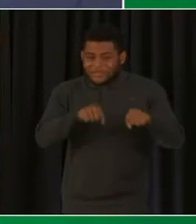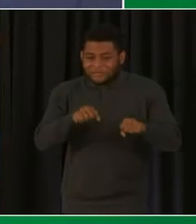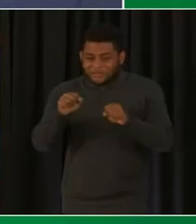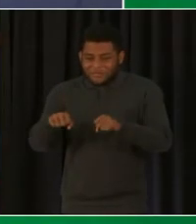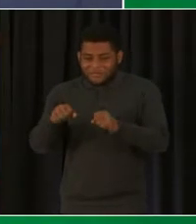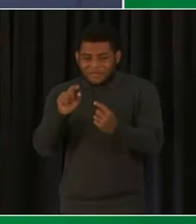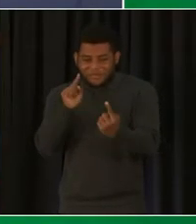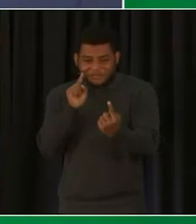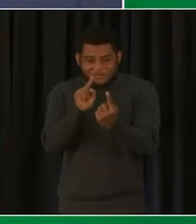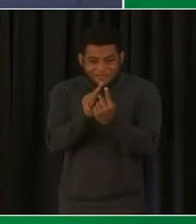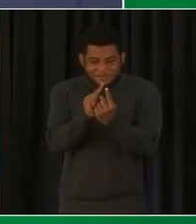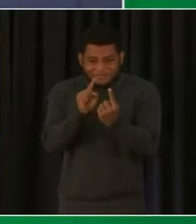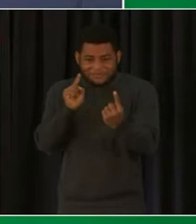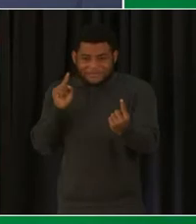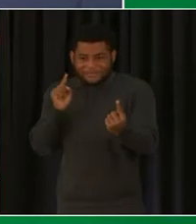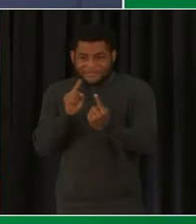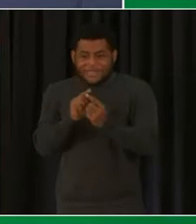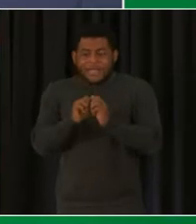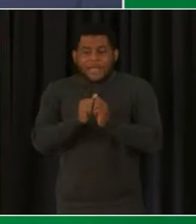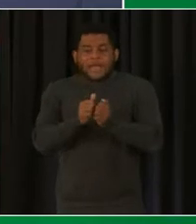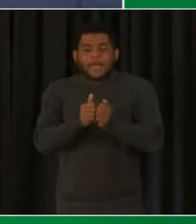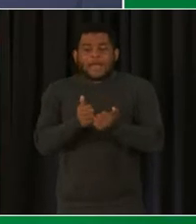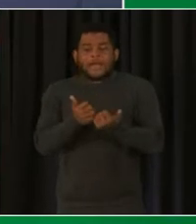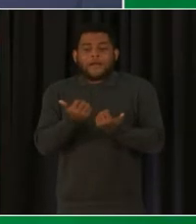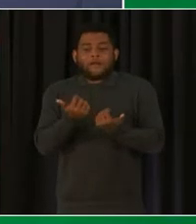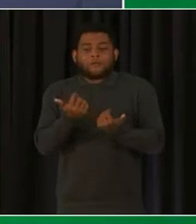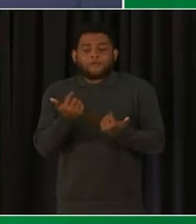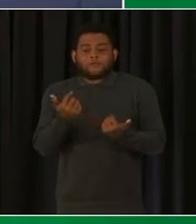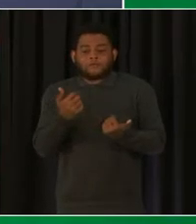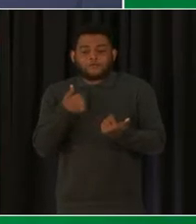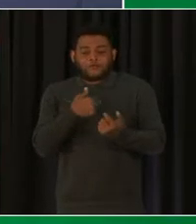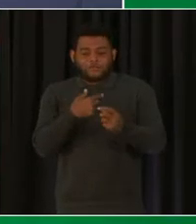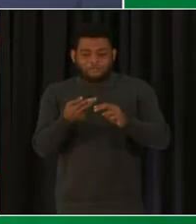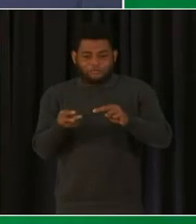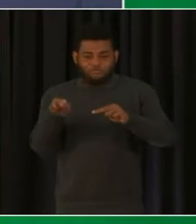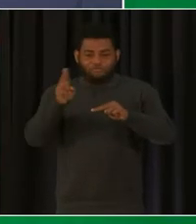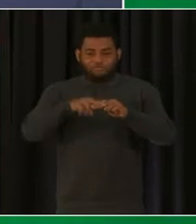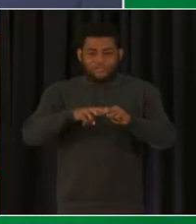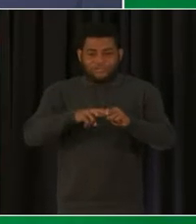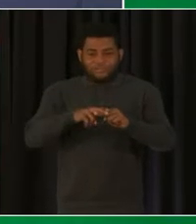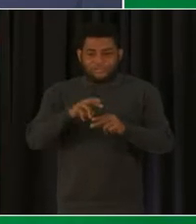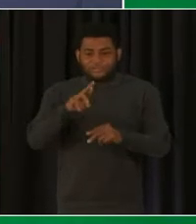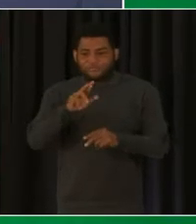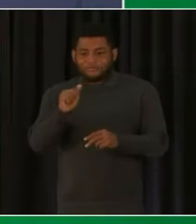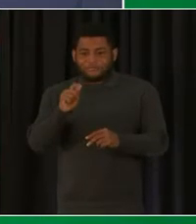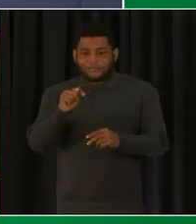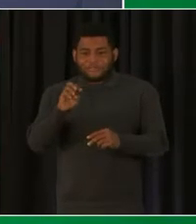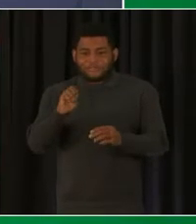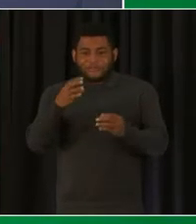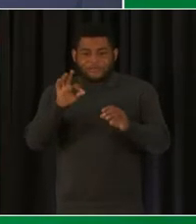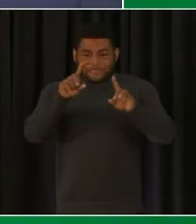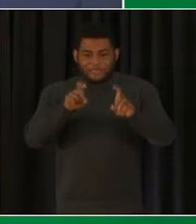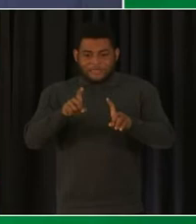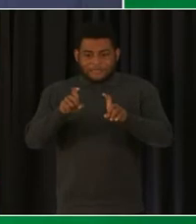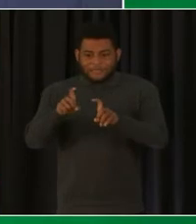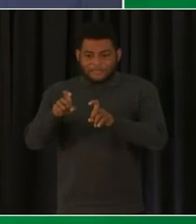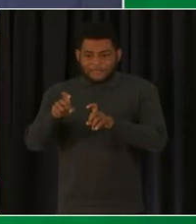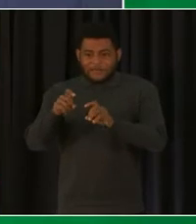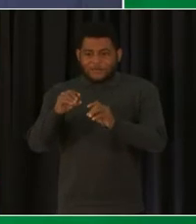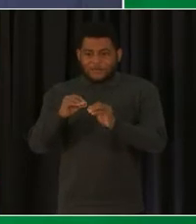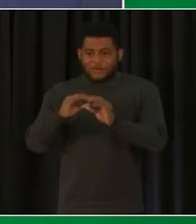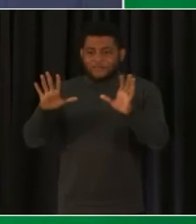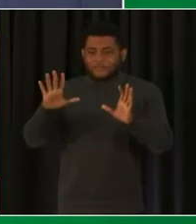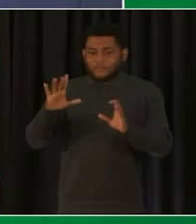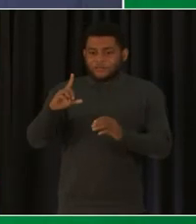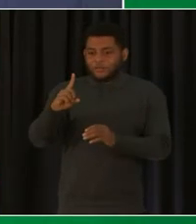to increase the rate of testing? If we can get to 100%, that would obviously be ideal. But the rate at